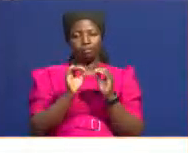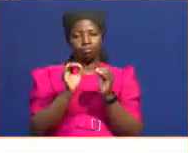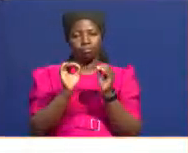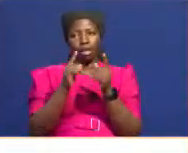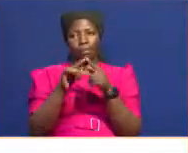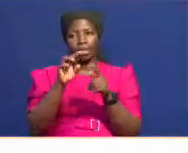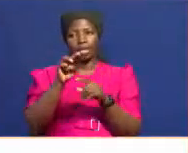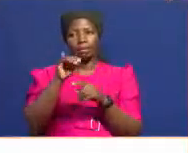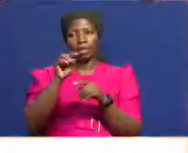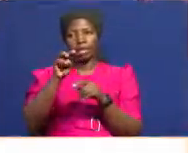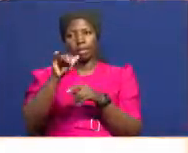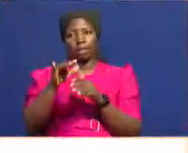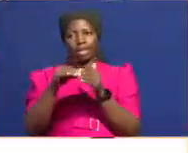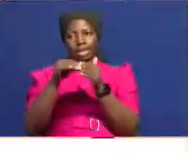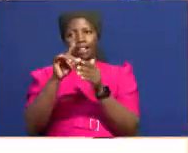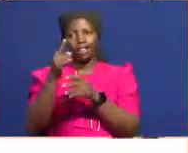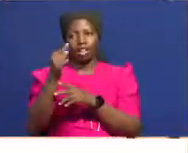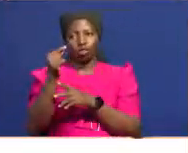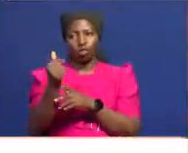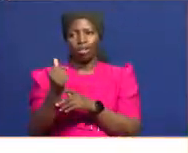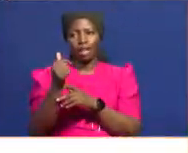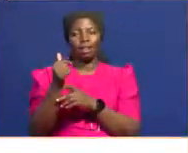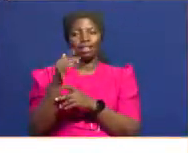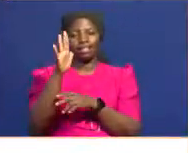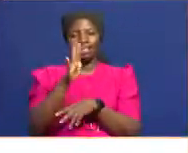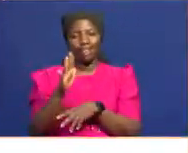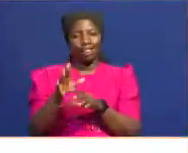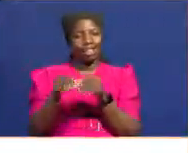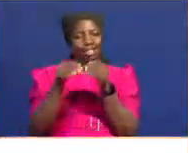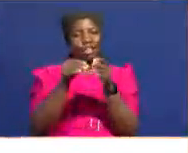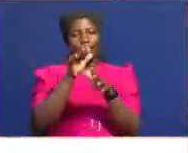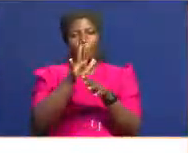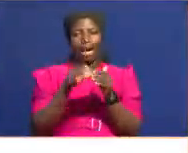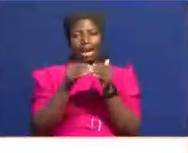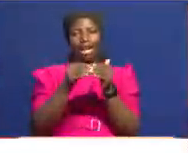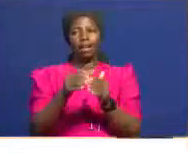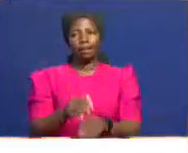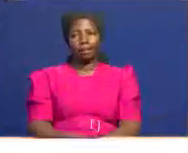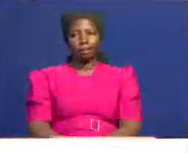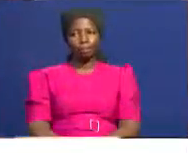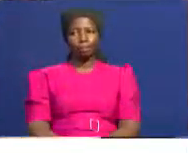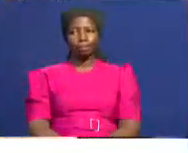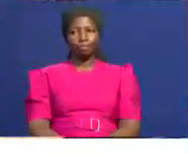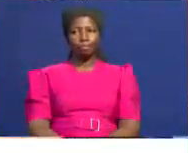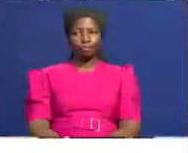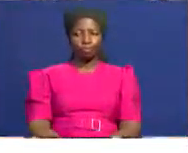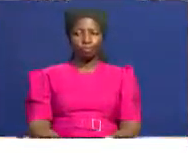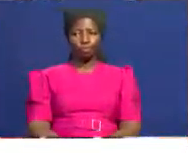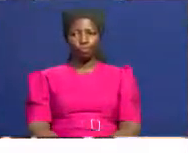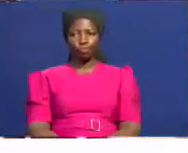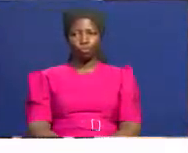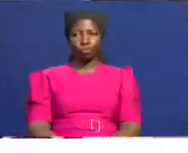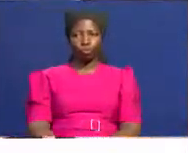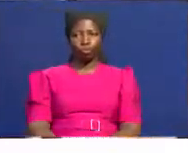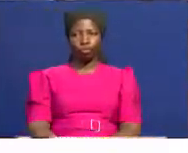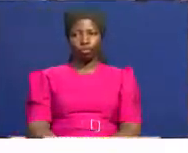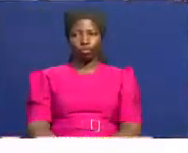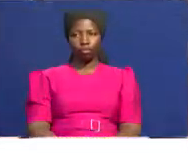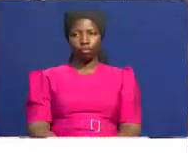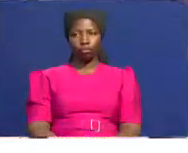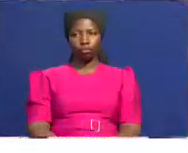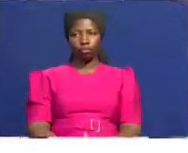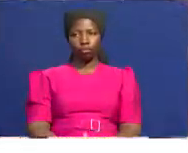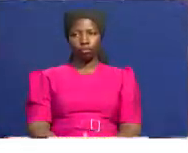dominated the first quarter and never gave up their lead. Sprinting down, but not in time to thwart Adebayo. He's got to go.